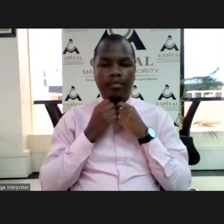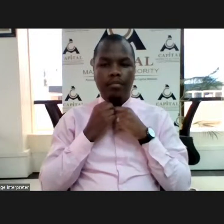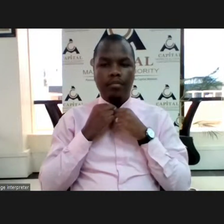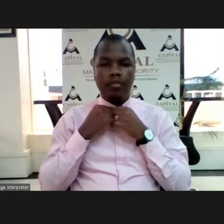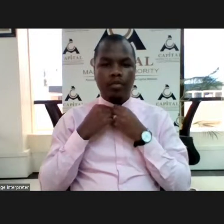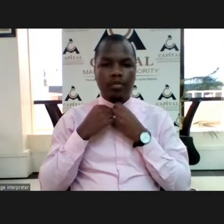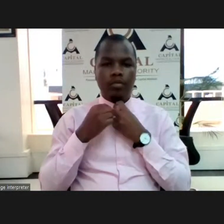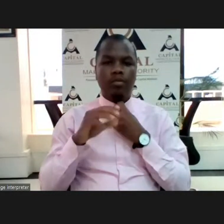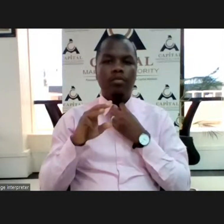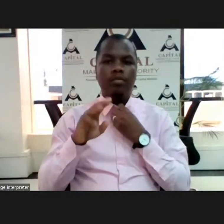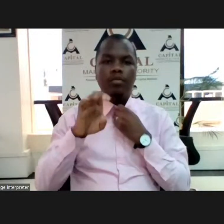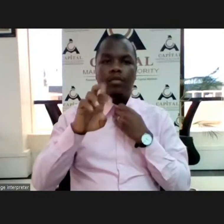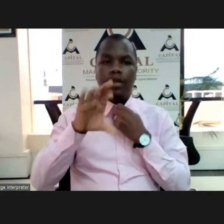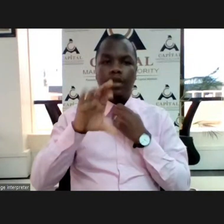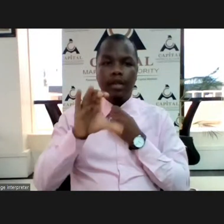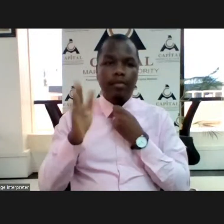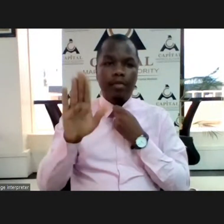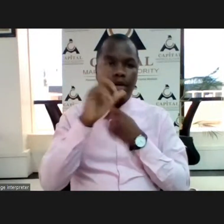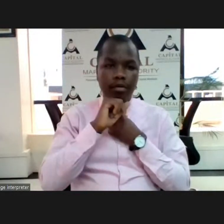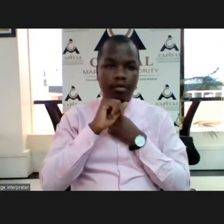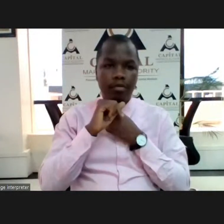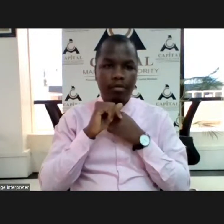Eric, are you back?